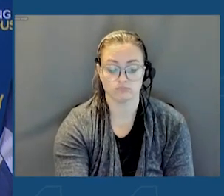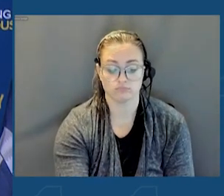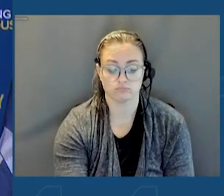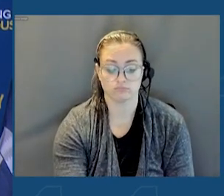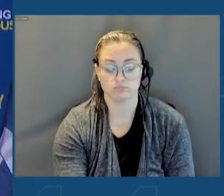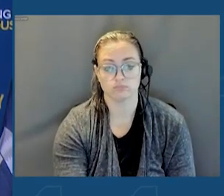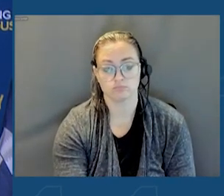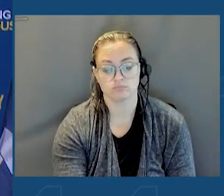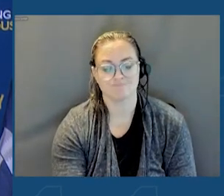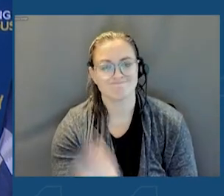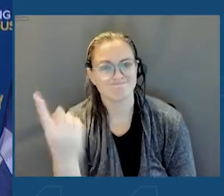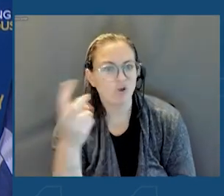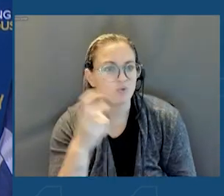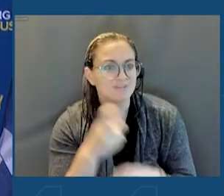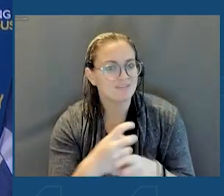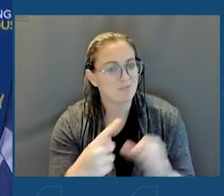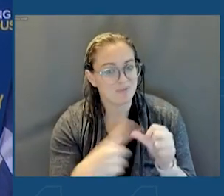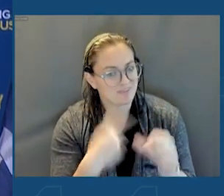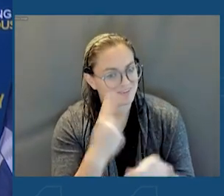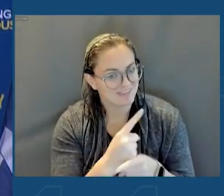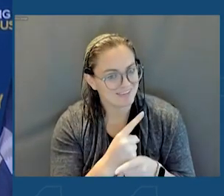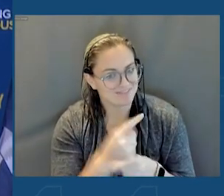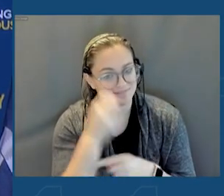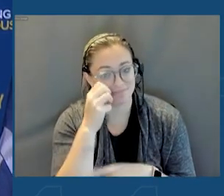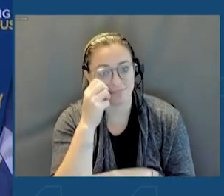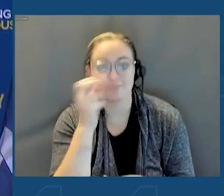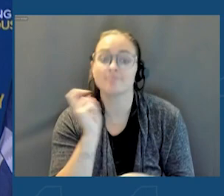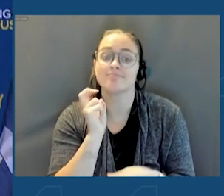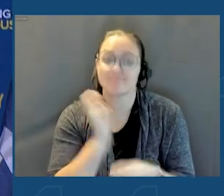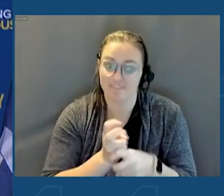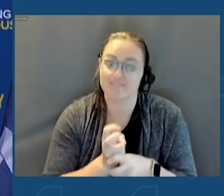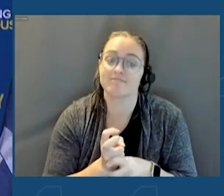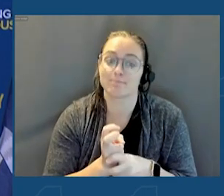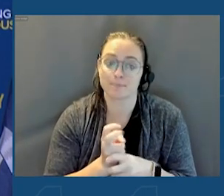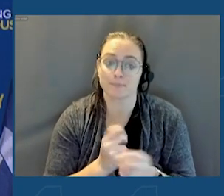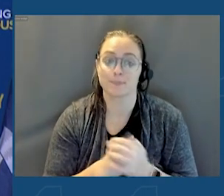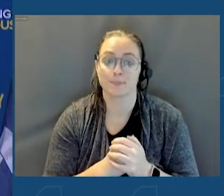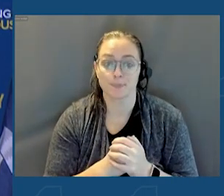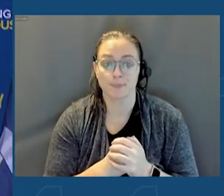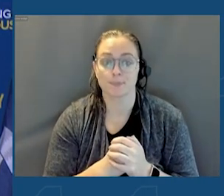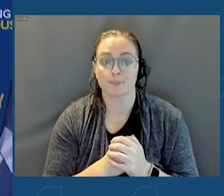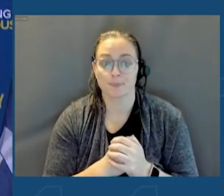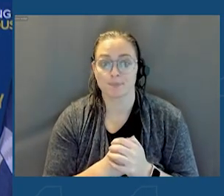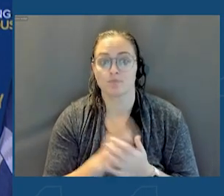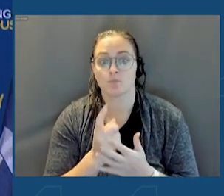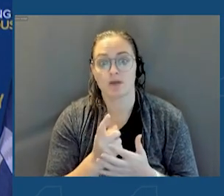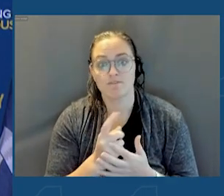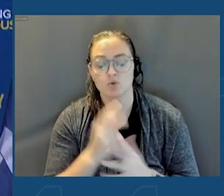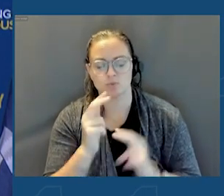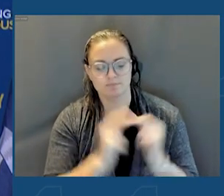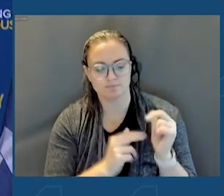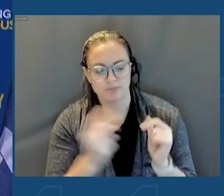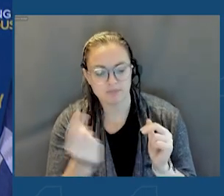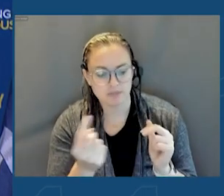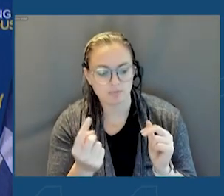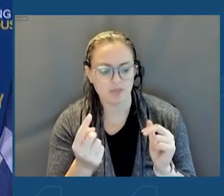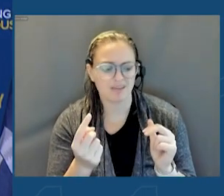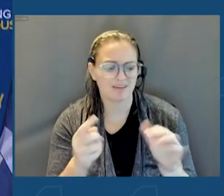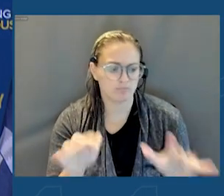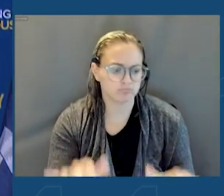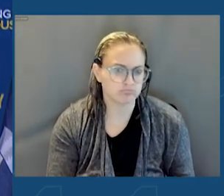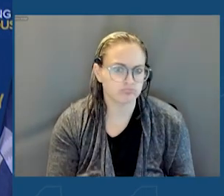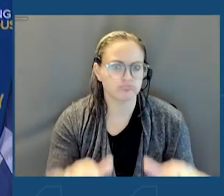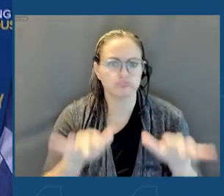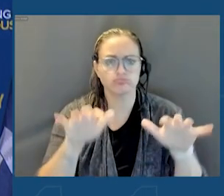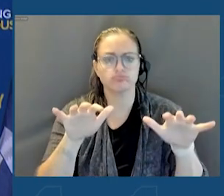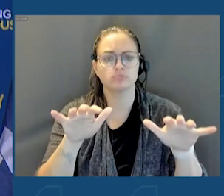It's always tough to be the first. It's always tough to be the first, to have to go in and literally build something from the ground up. But I